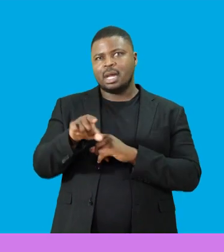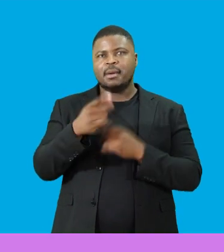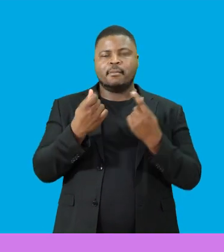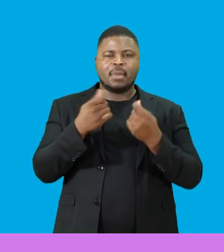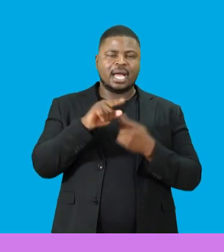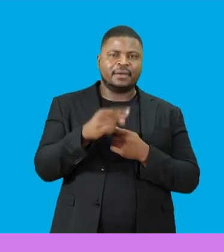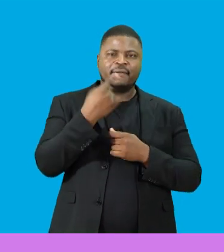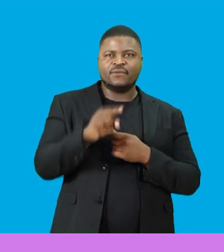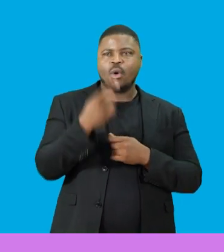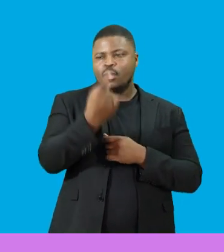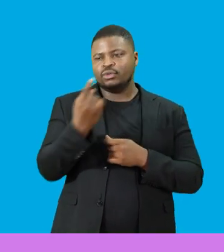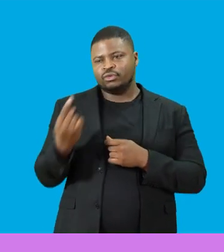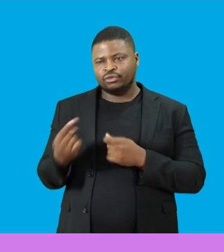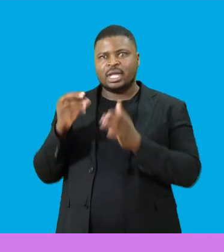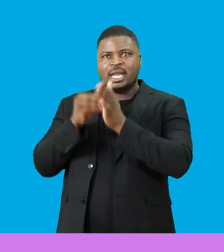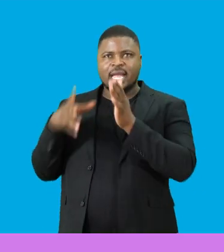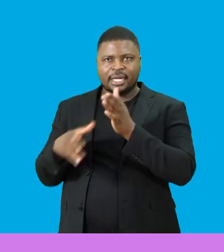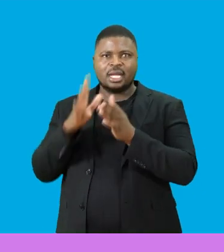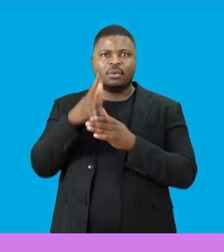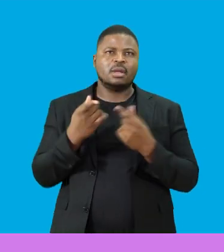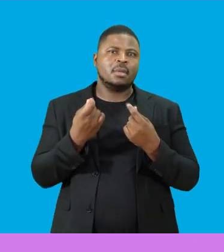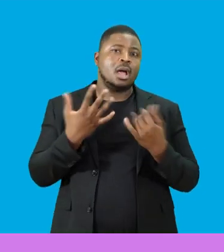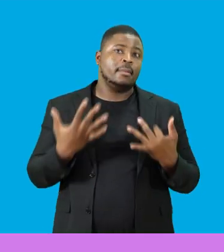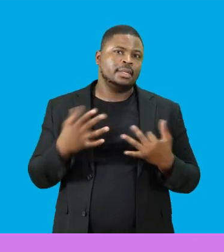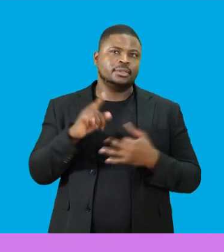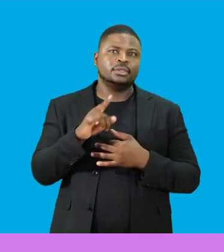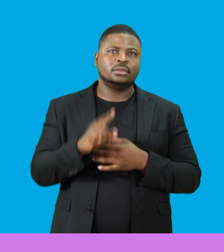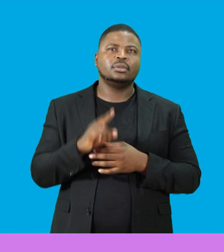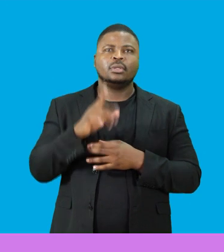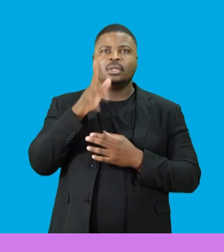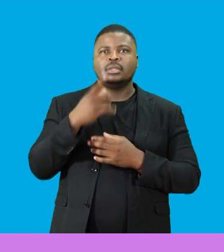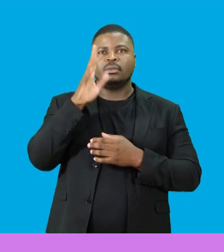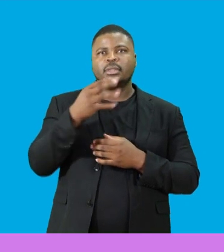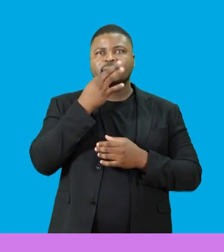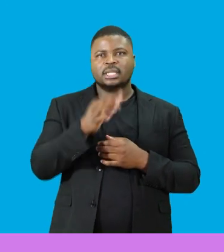per learner. So how do we determine the cost per learner? We will say